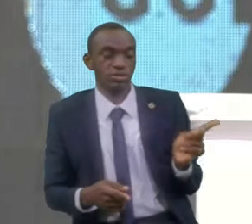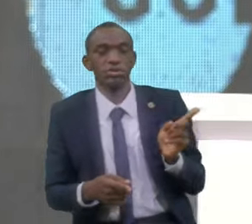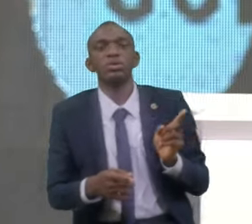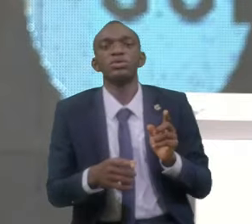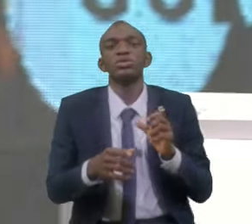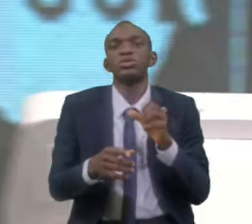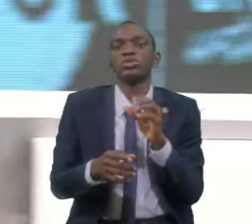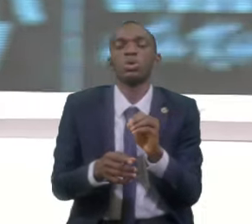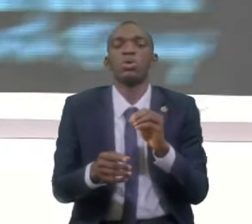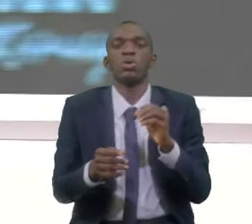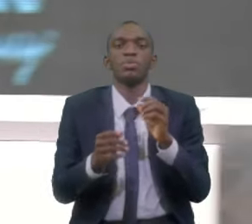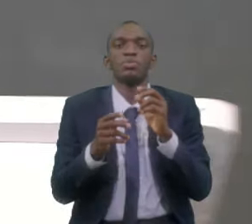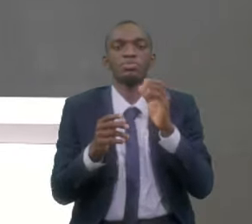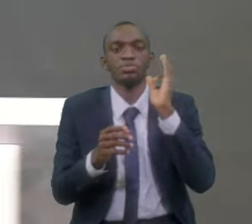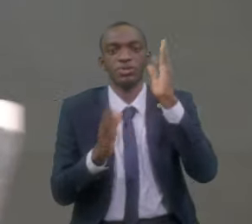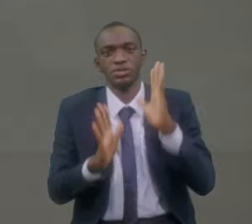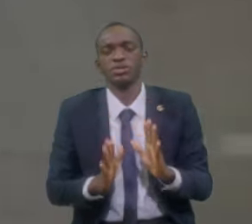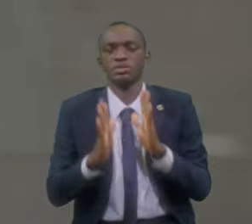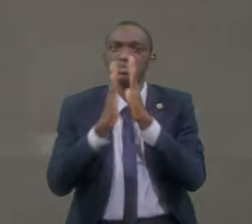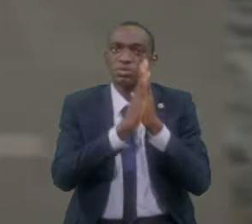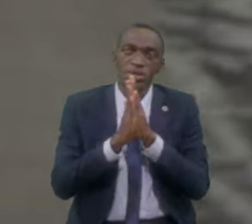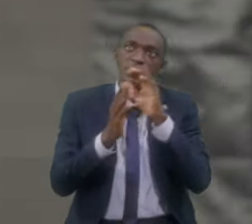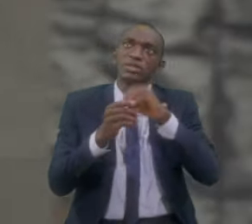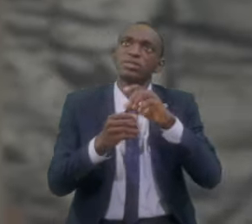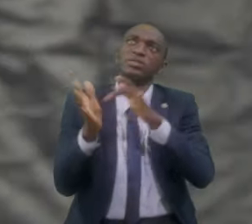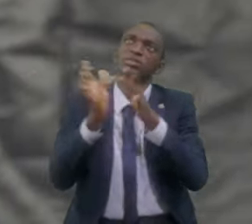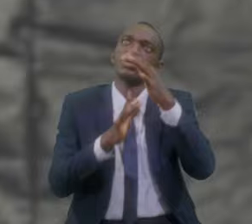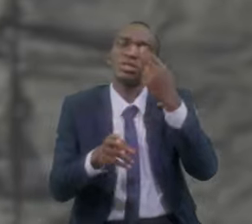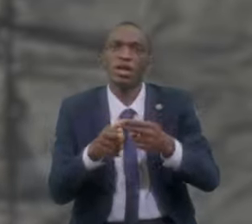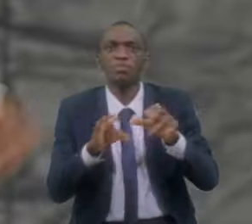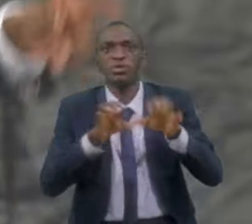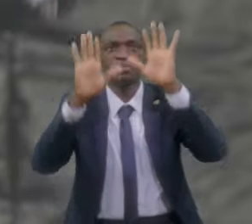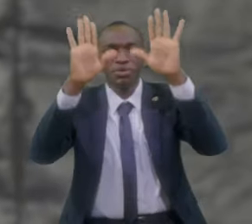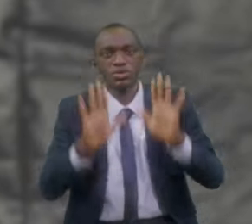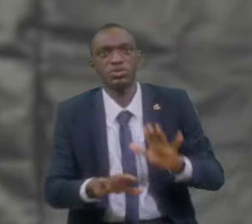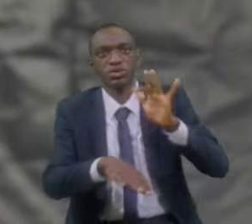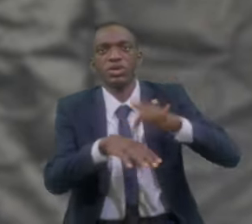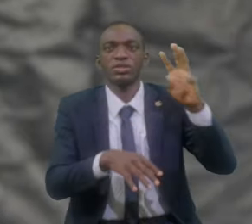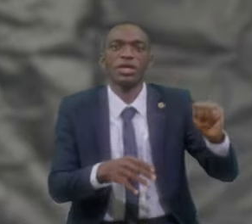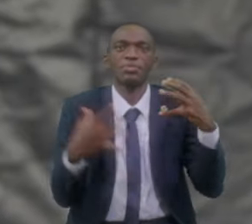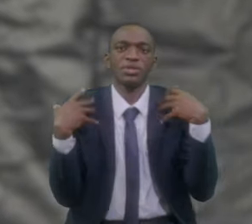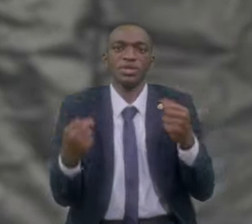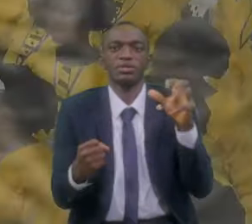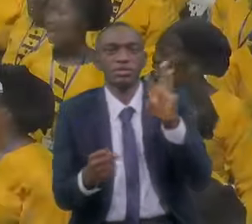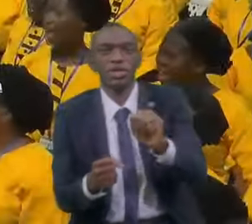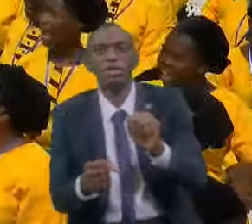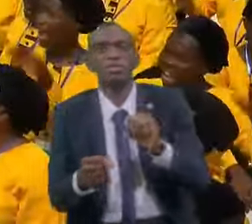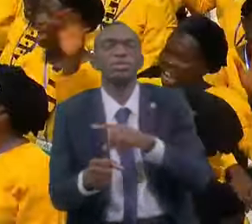work a miracle, touch them, heal them, deliver them. And everybody